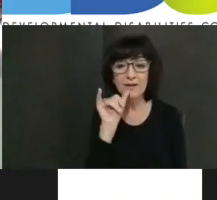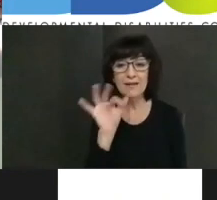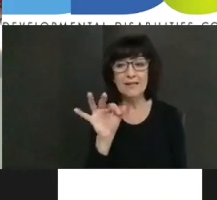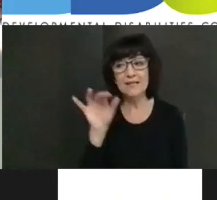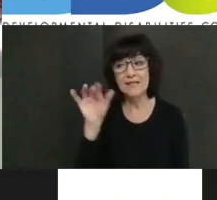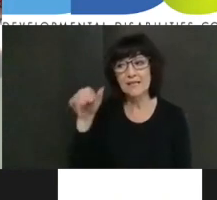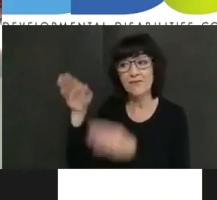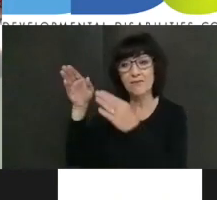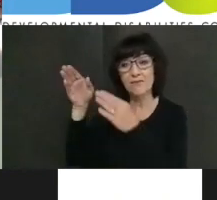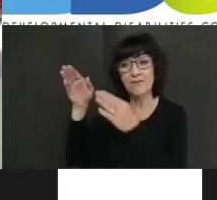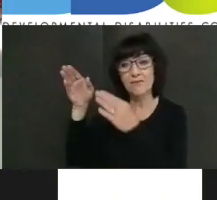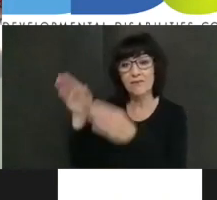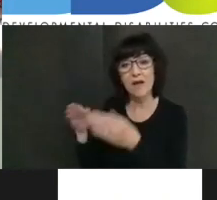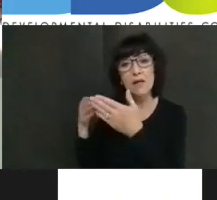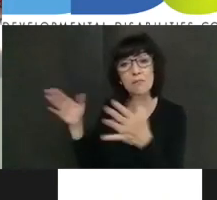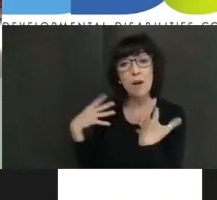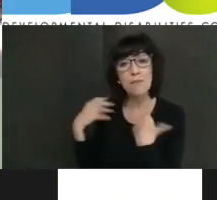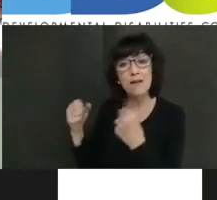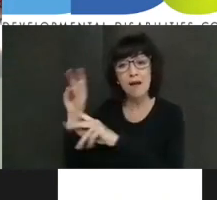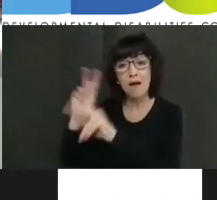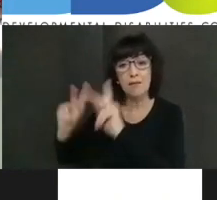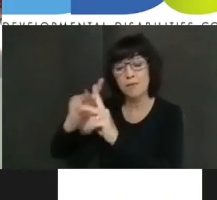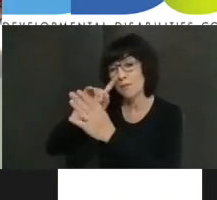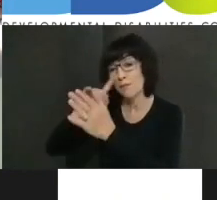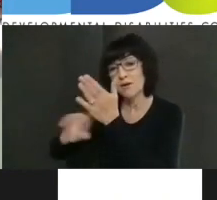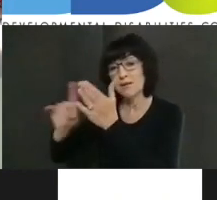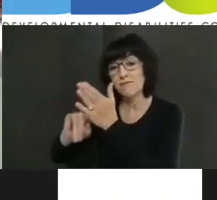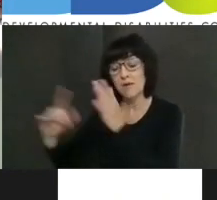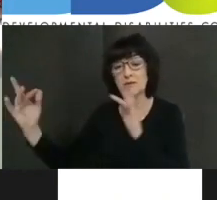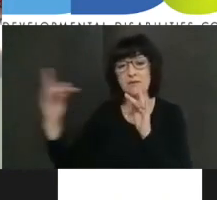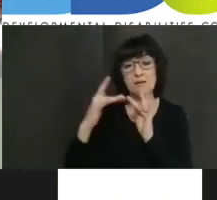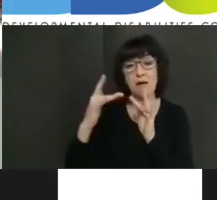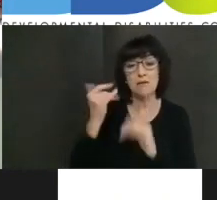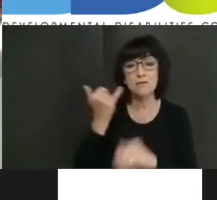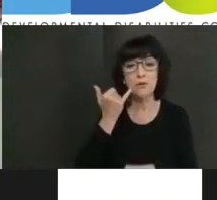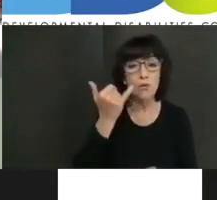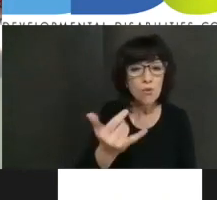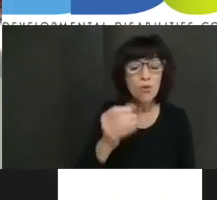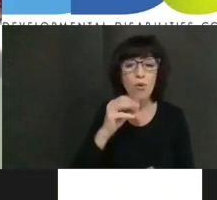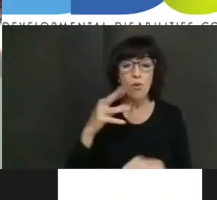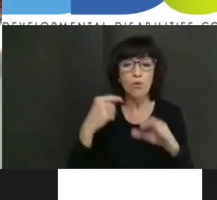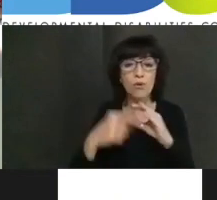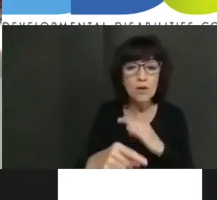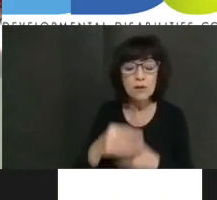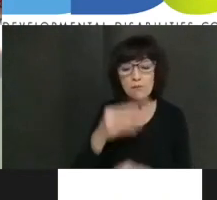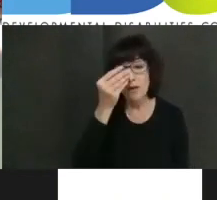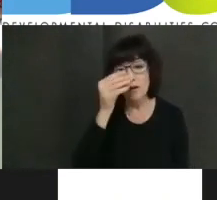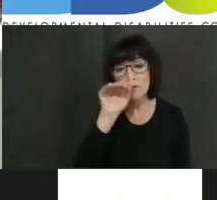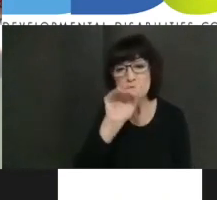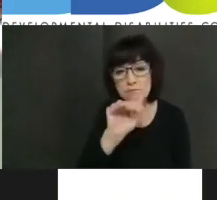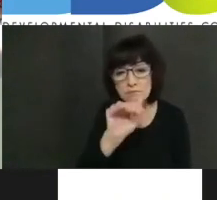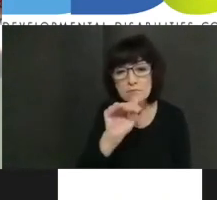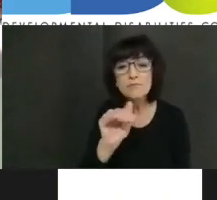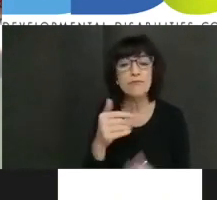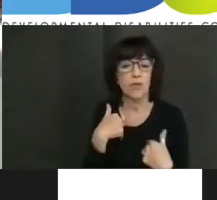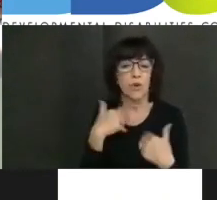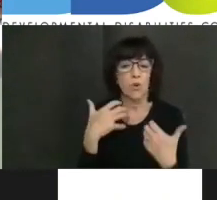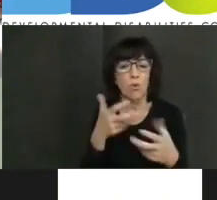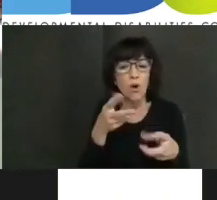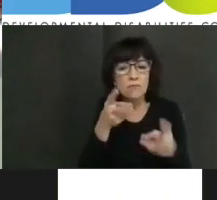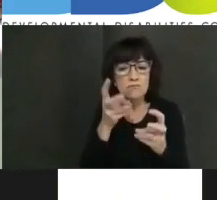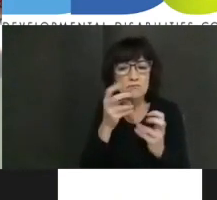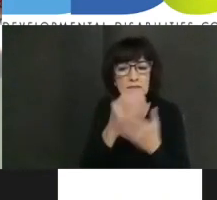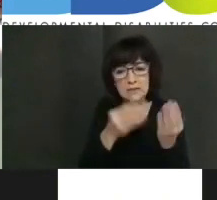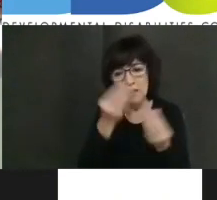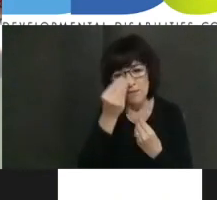that you have been exposed, they will offer you the chance to upload those keys, which will then be shared across multiple states,